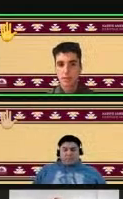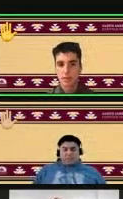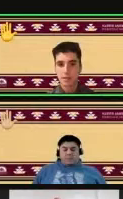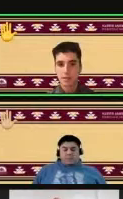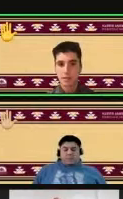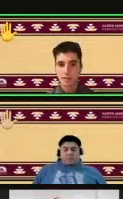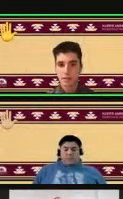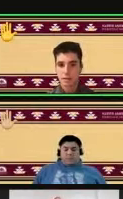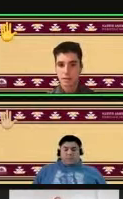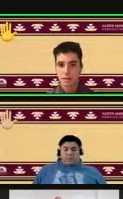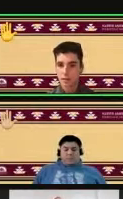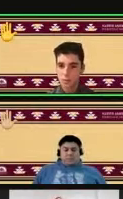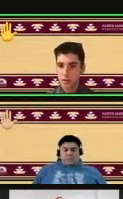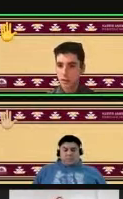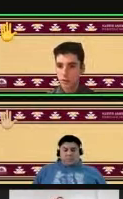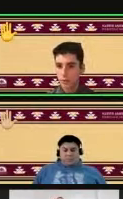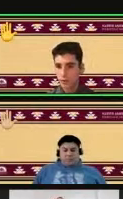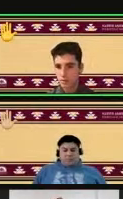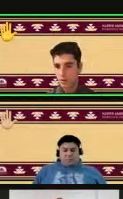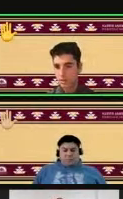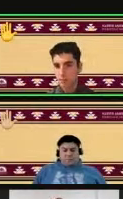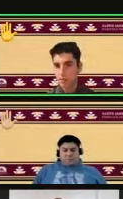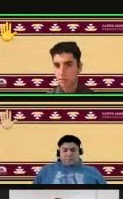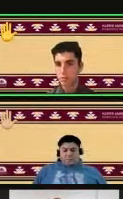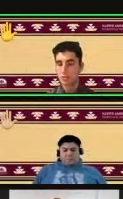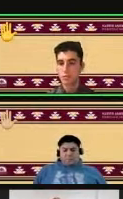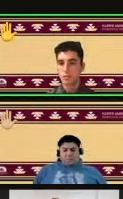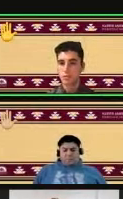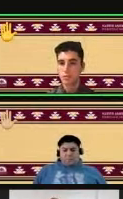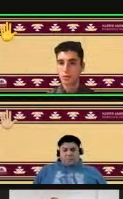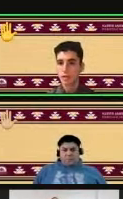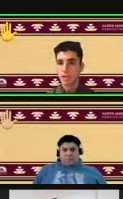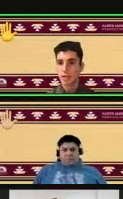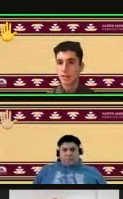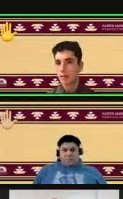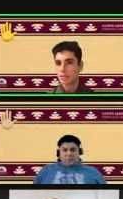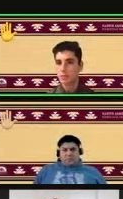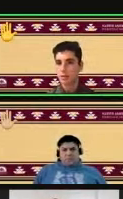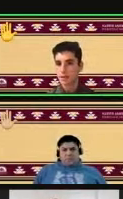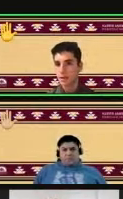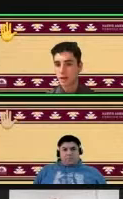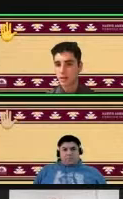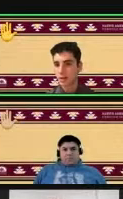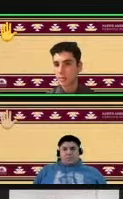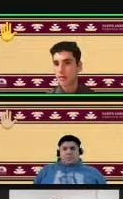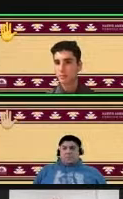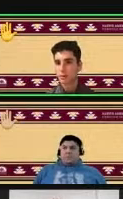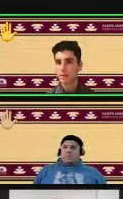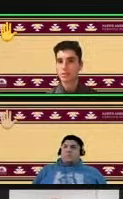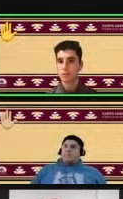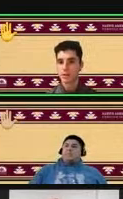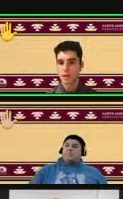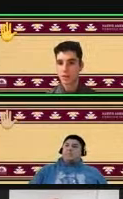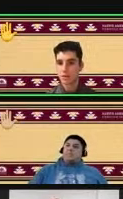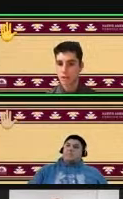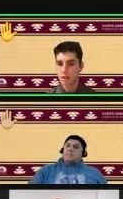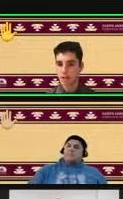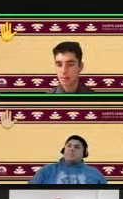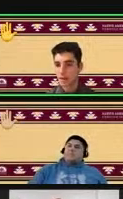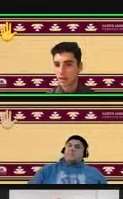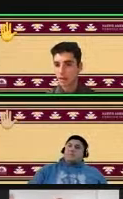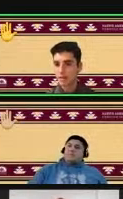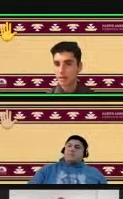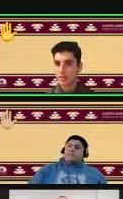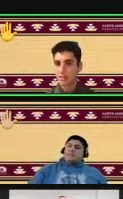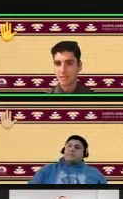I mean, the $20,000, $30,000, $40,000 that we might choose to get the best superintendent out there might bring us a superintendent who's not going